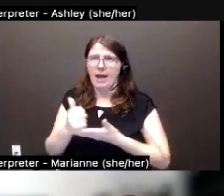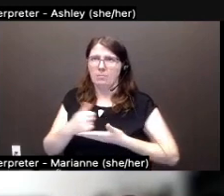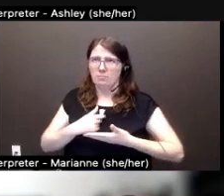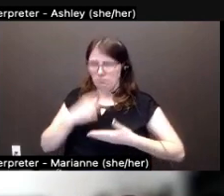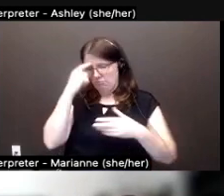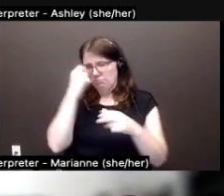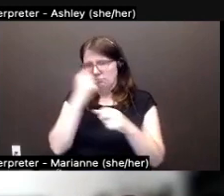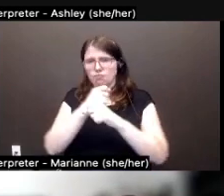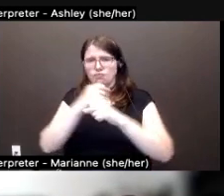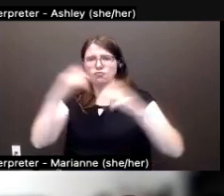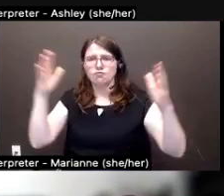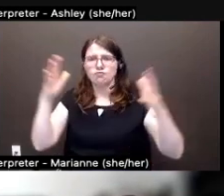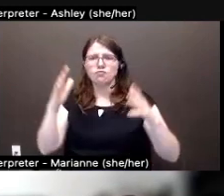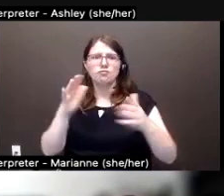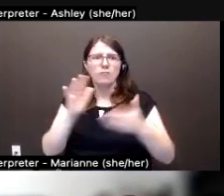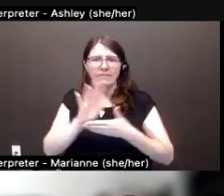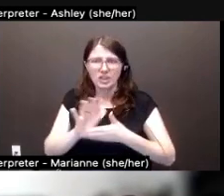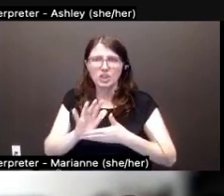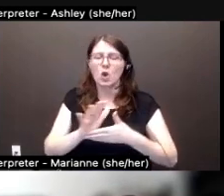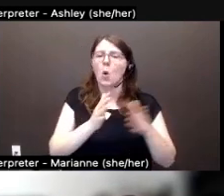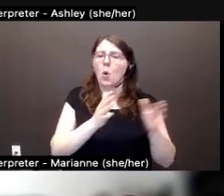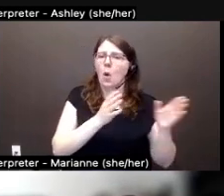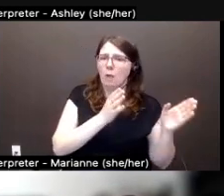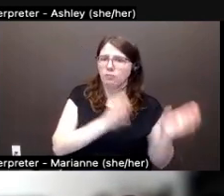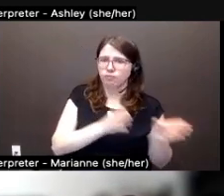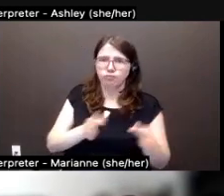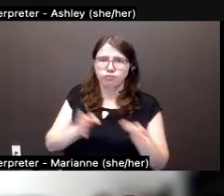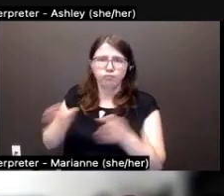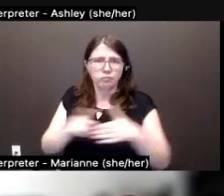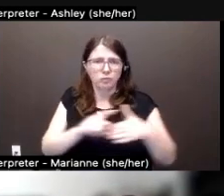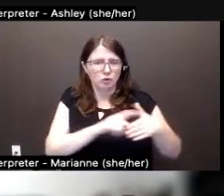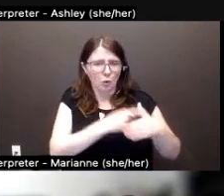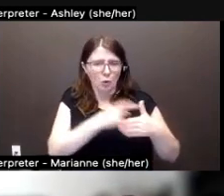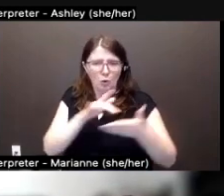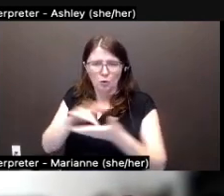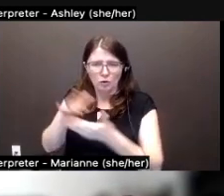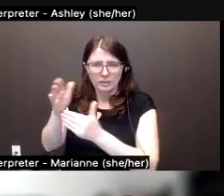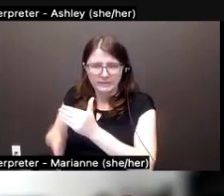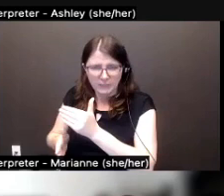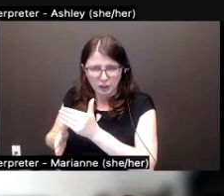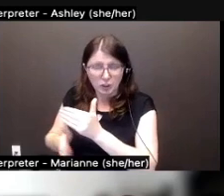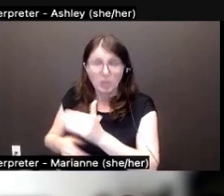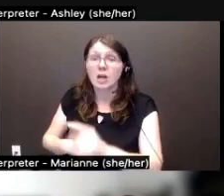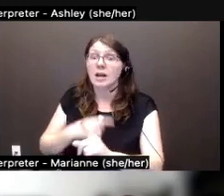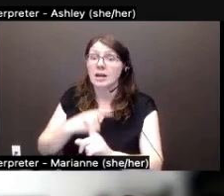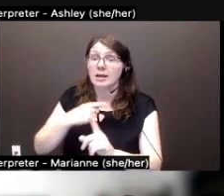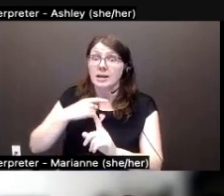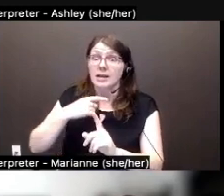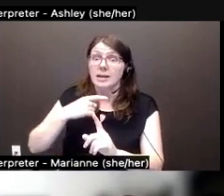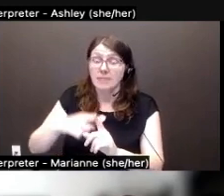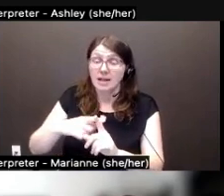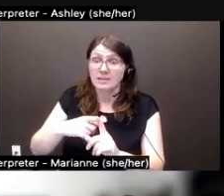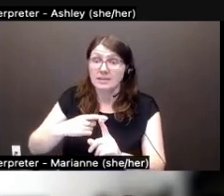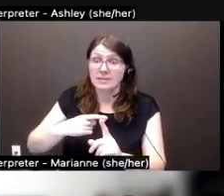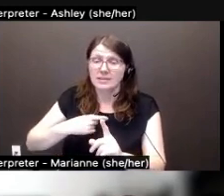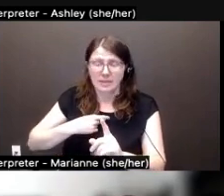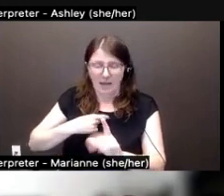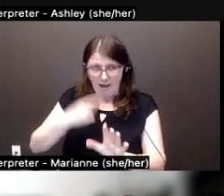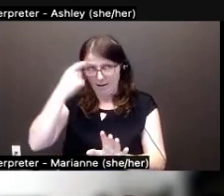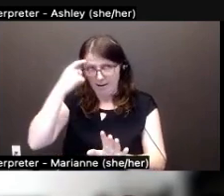to do an audio to see the timeline, how much time, because I was very conscious